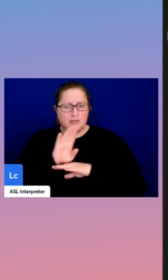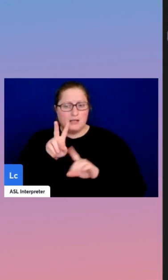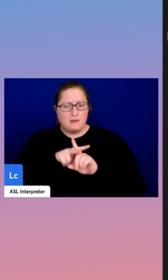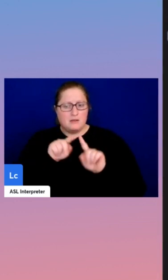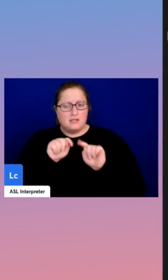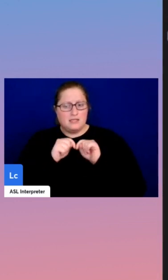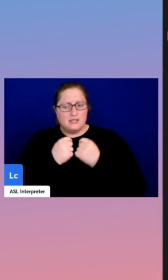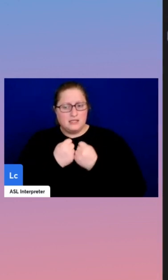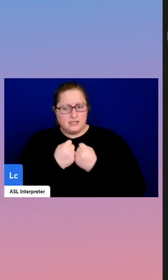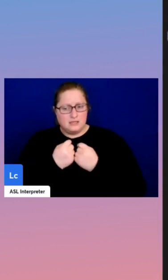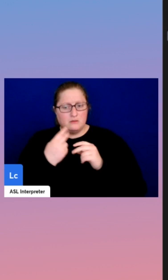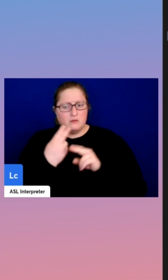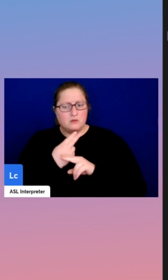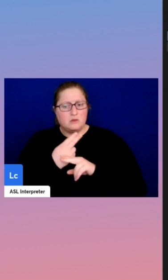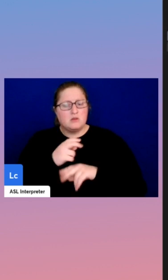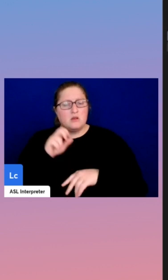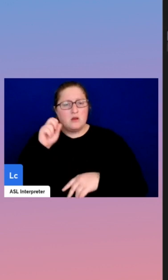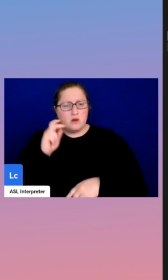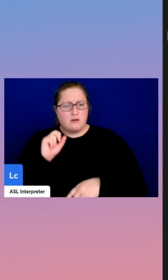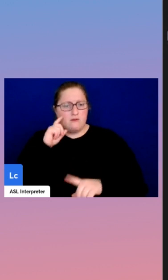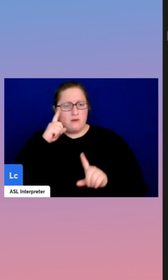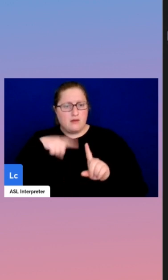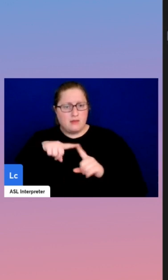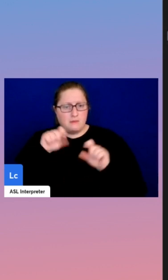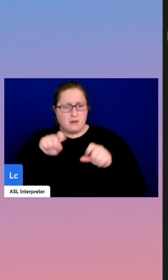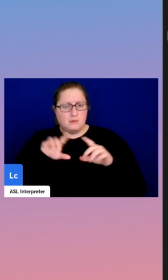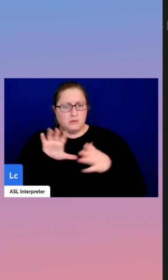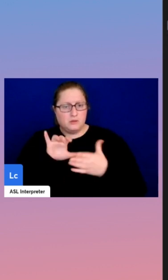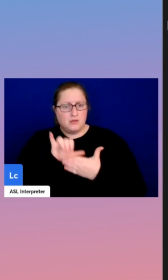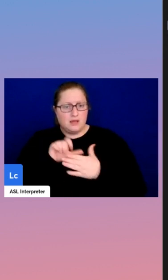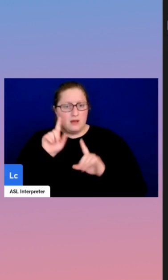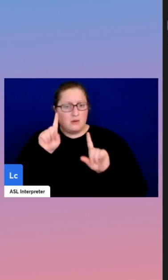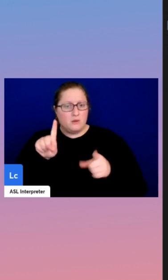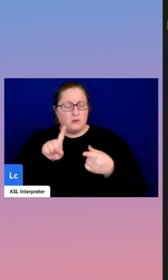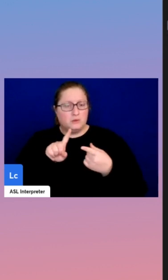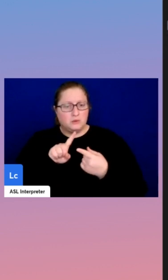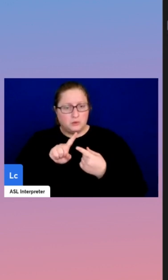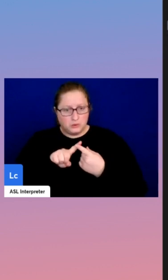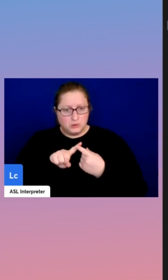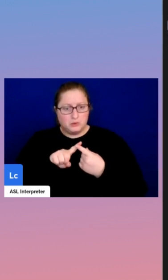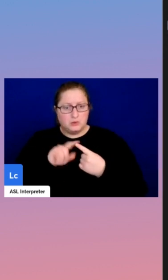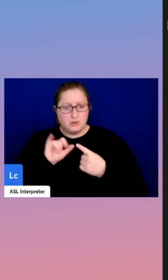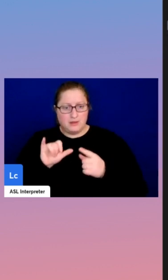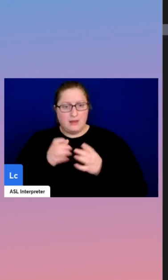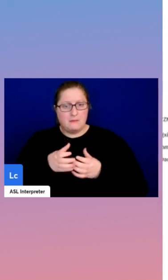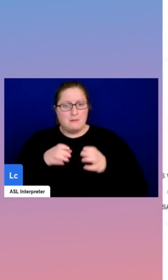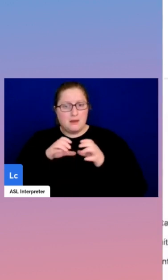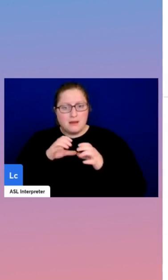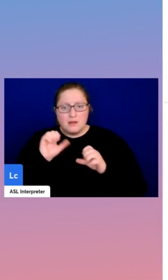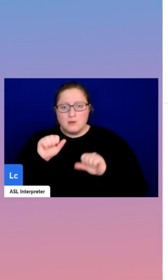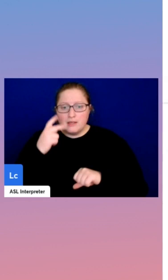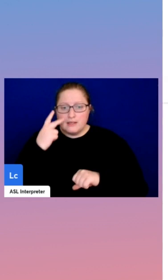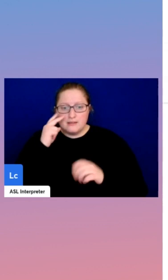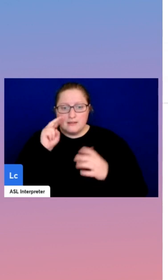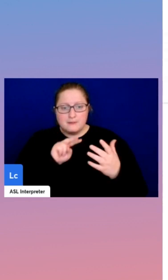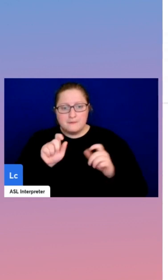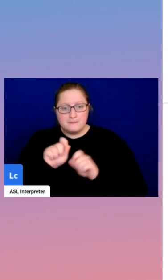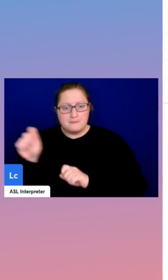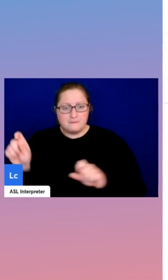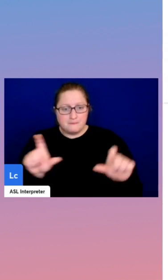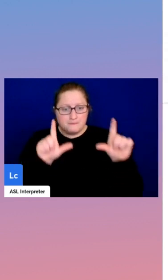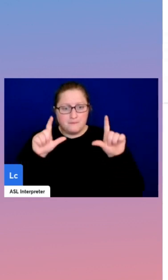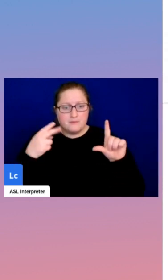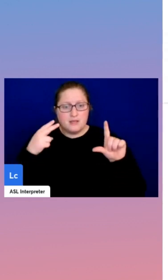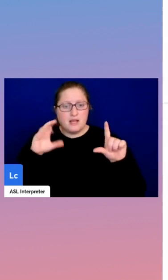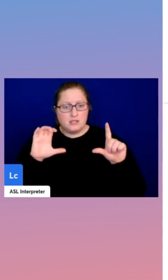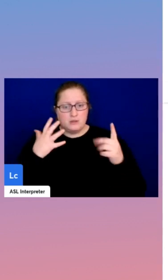these images, right? So for them to be able to do that, they just need to go to the bucket. And here you can see HashiCorp has